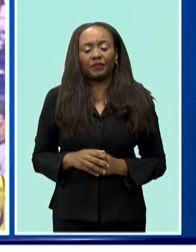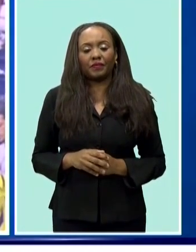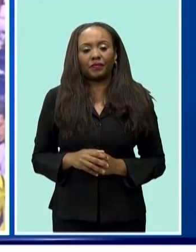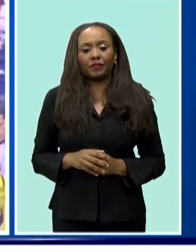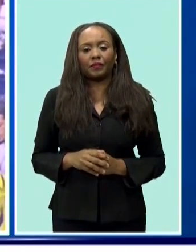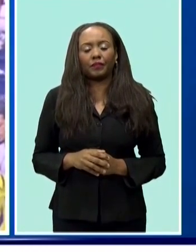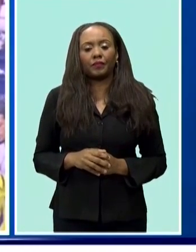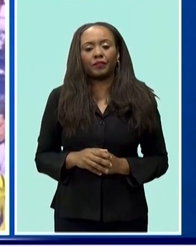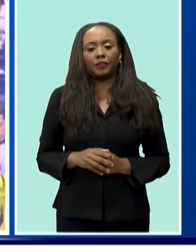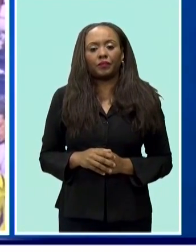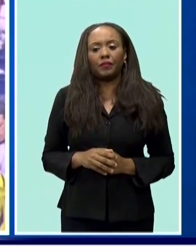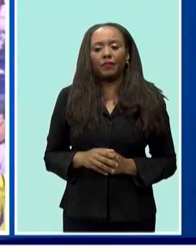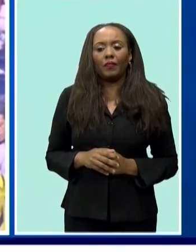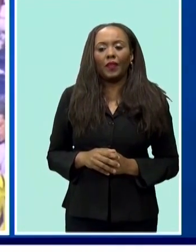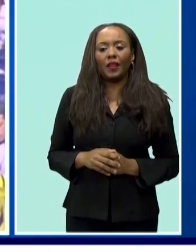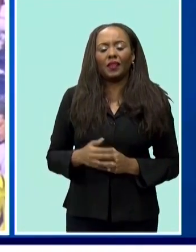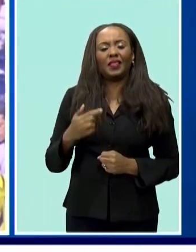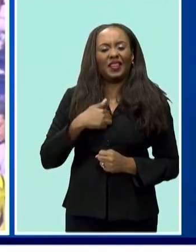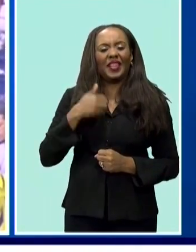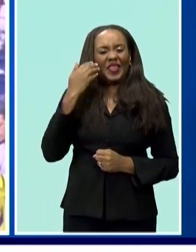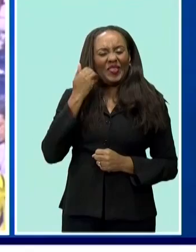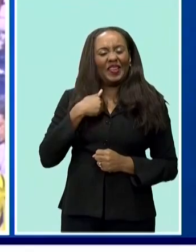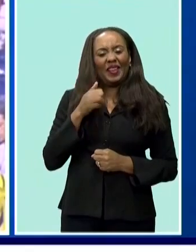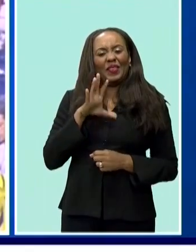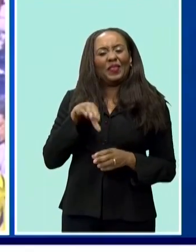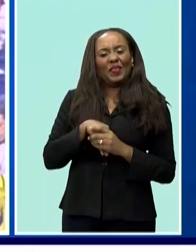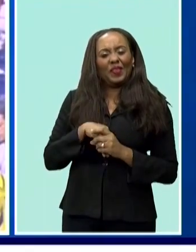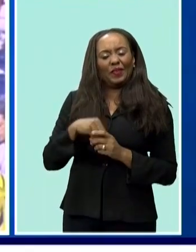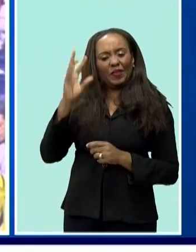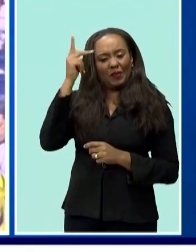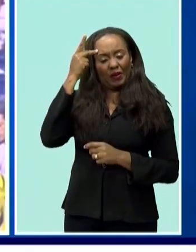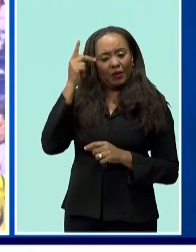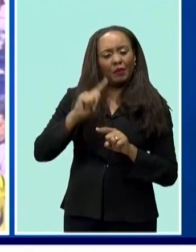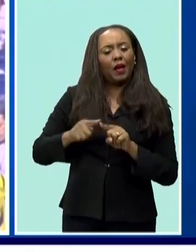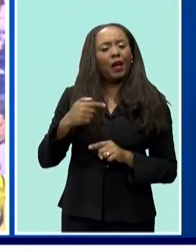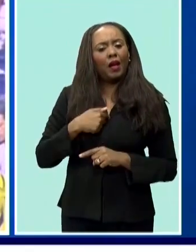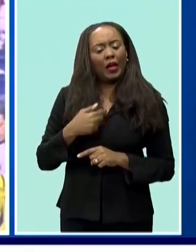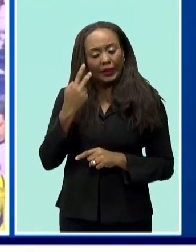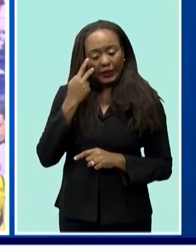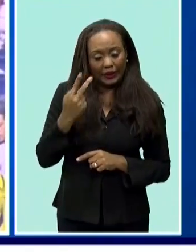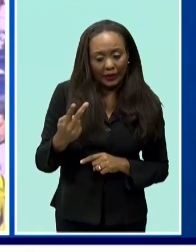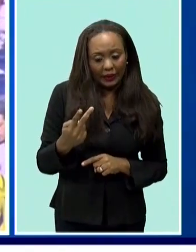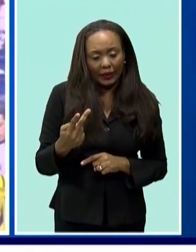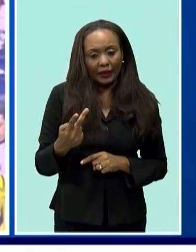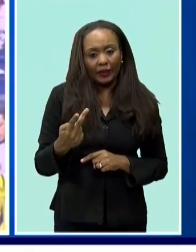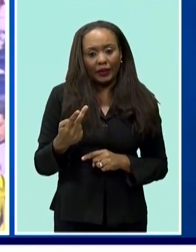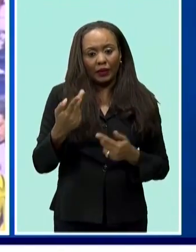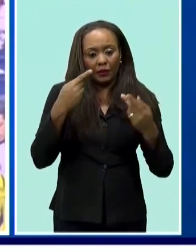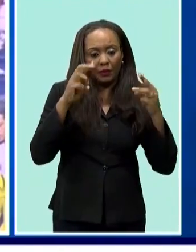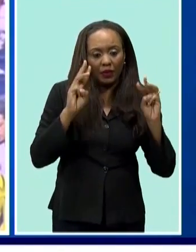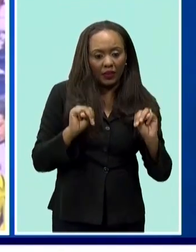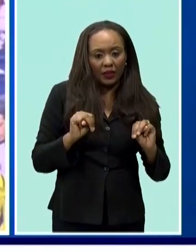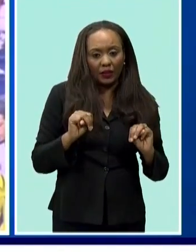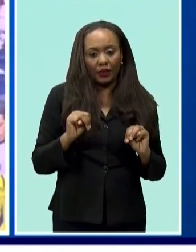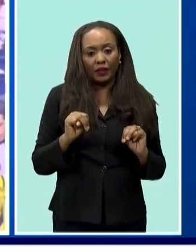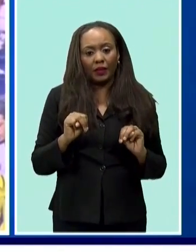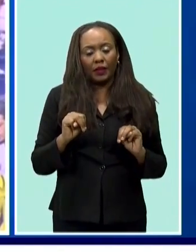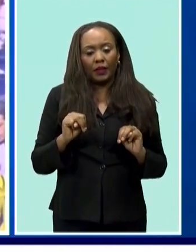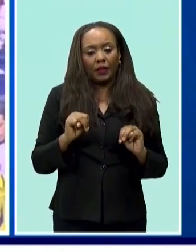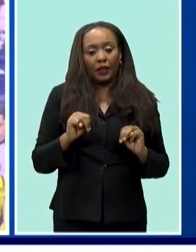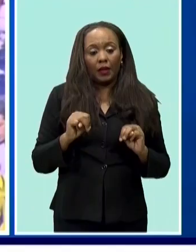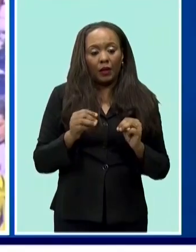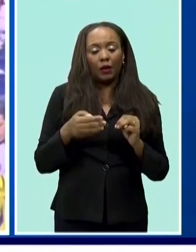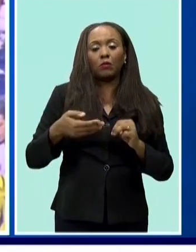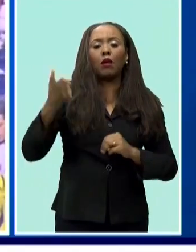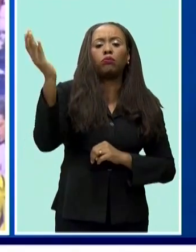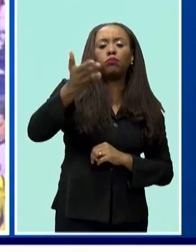And I do not say so just because I'm a member of the cabinet, but because I've seen Ms. Motley in her public moments, but also in her private moments,